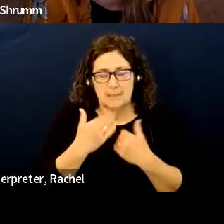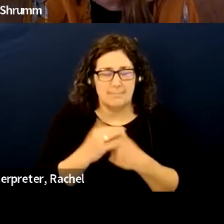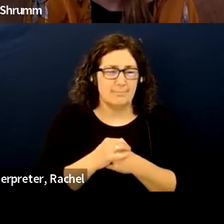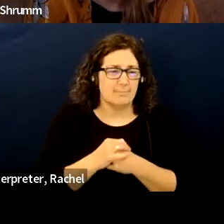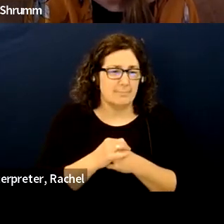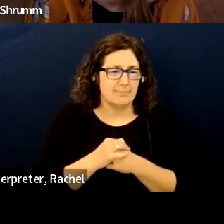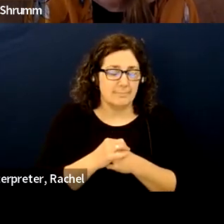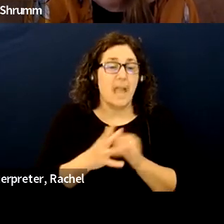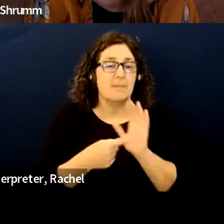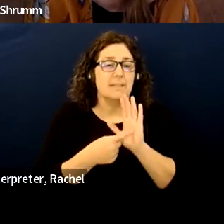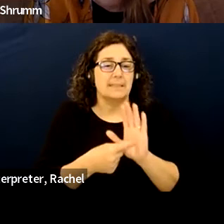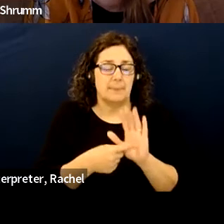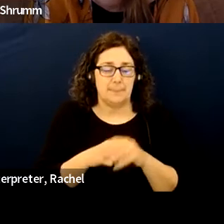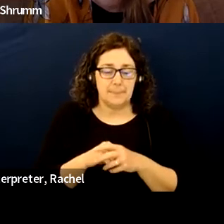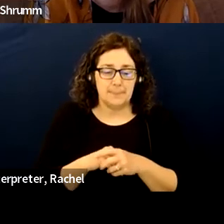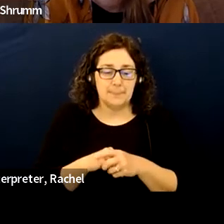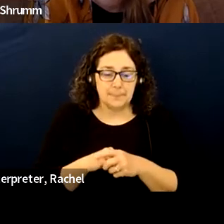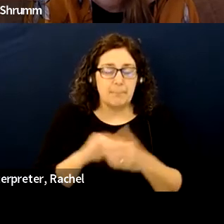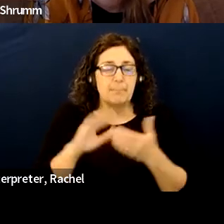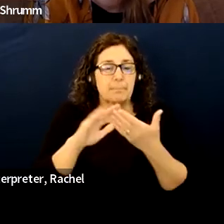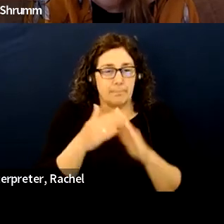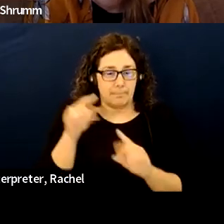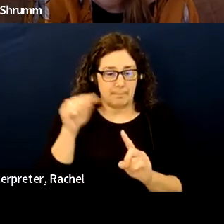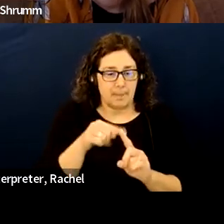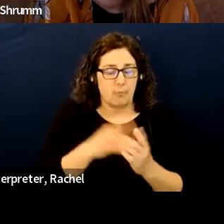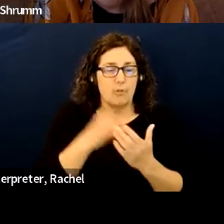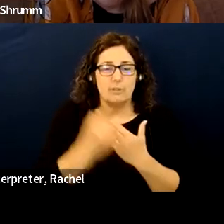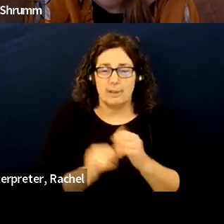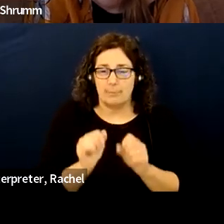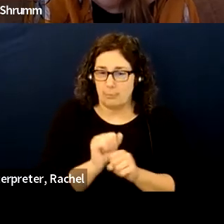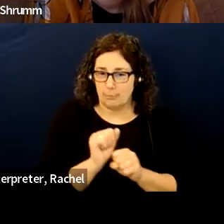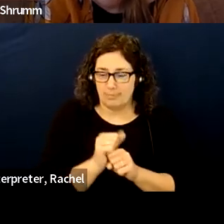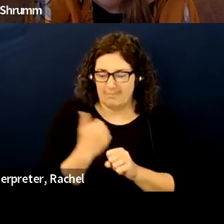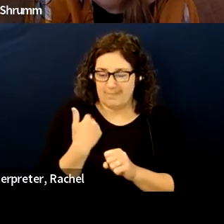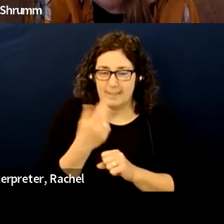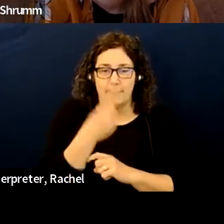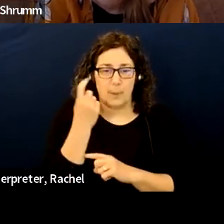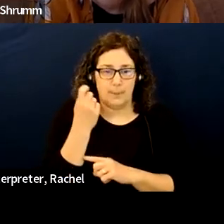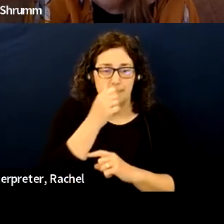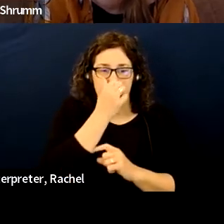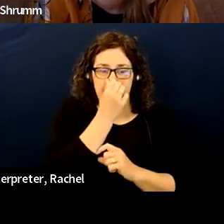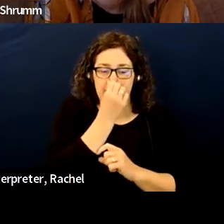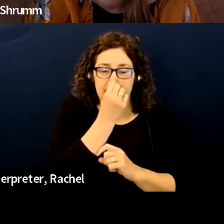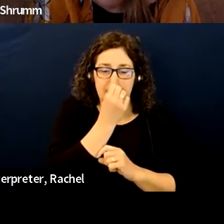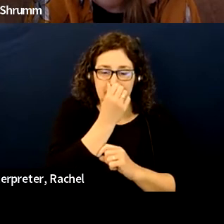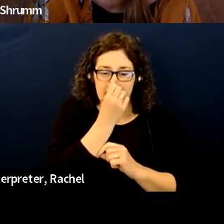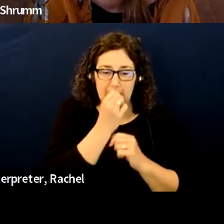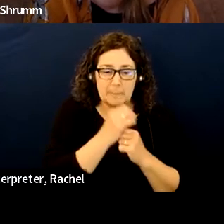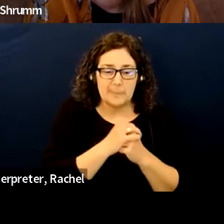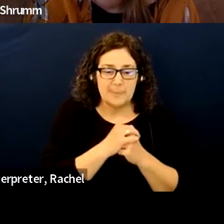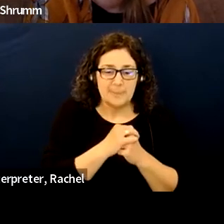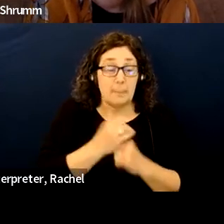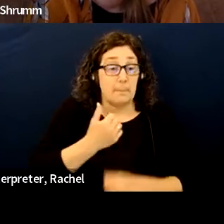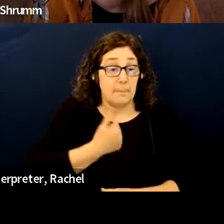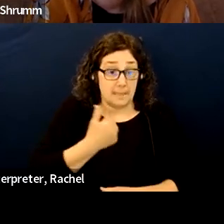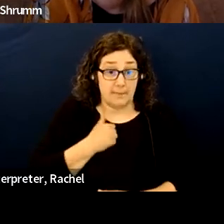Yeah, I have an example of just like a community project that I worked on in the summertime. So myself